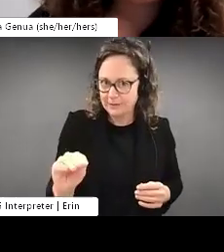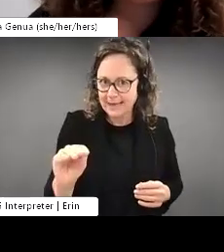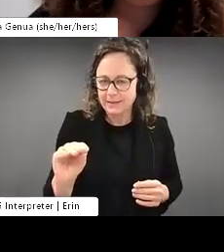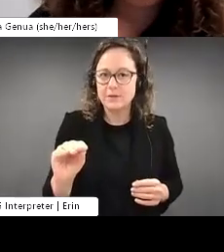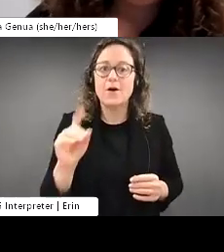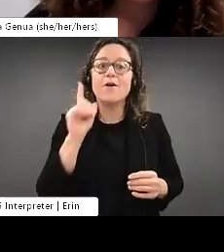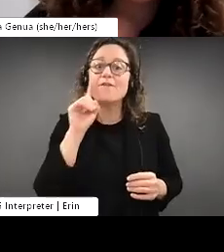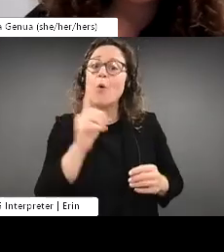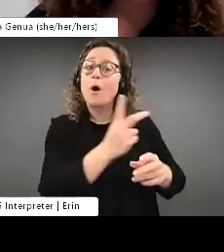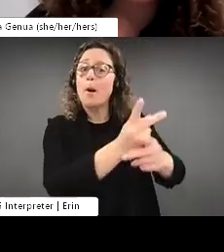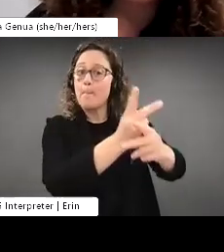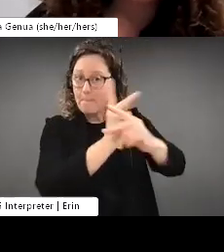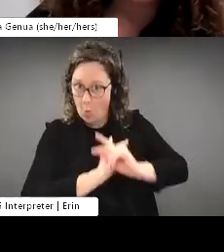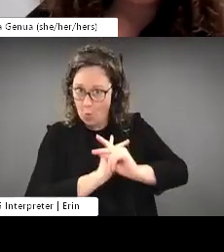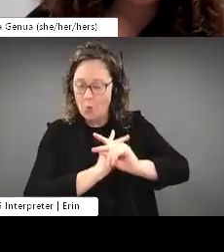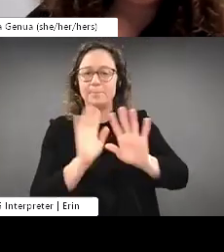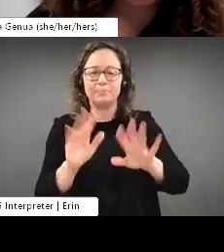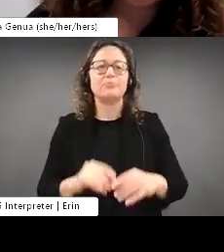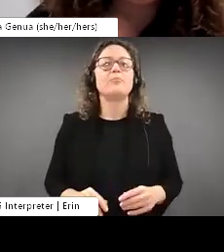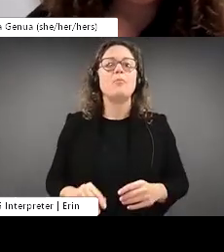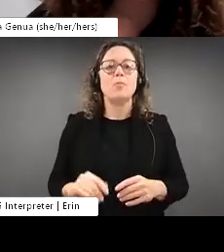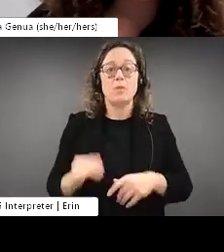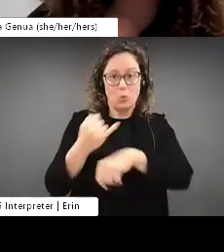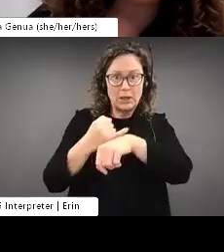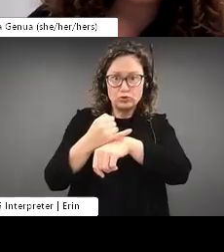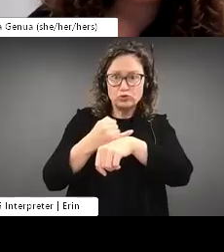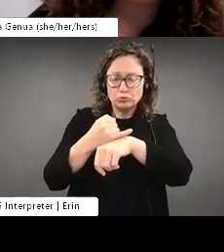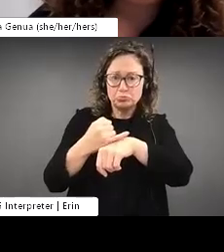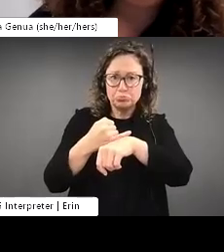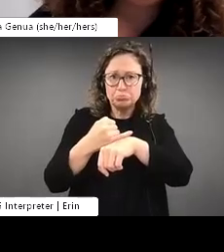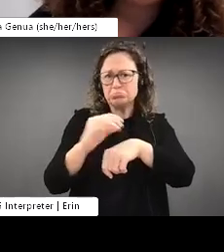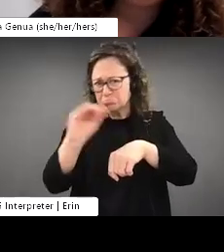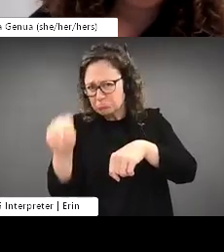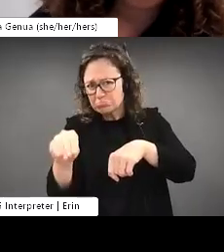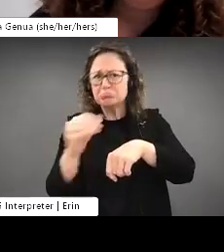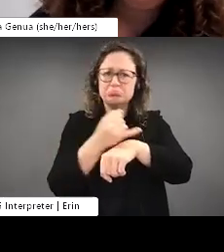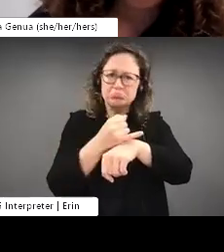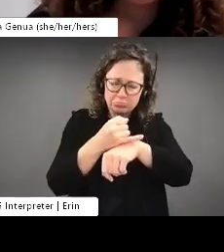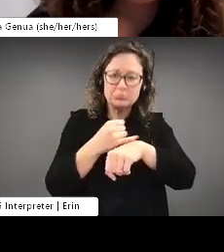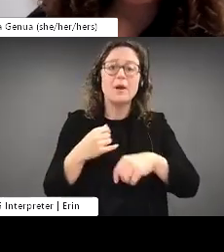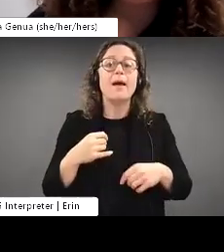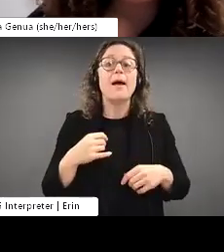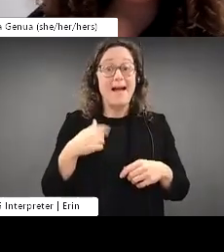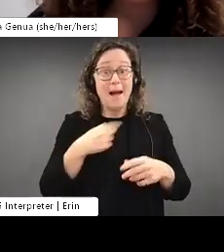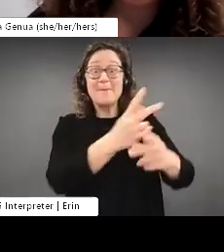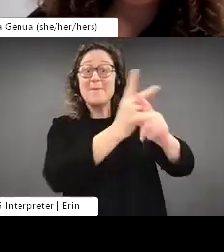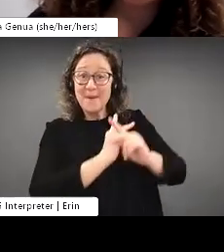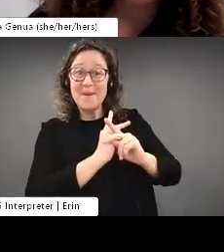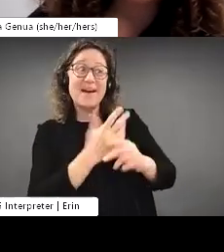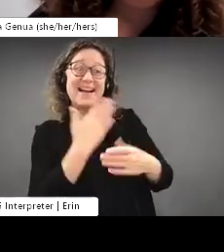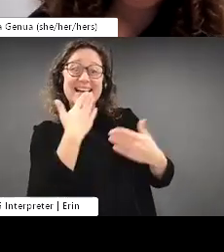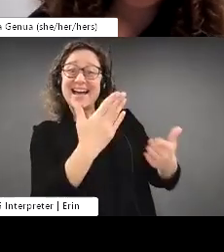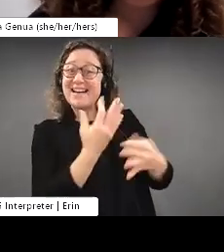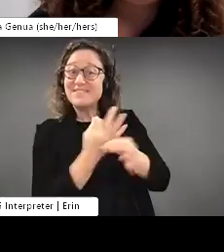little extra. So when we talk about interest, interest is a fee someone pays to borrow money. So when we get a loan or